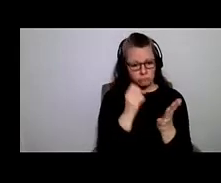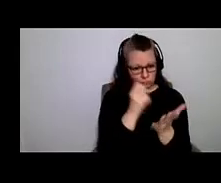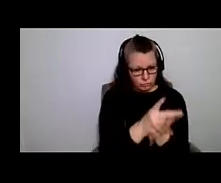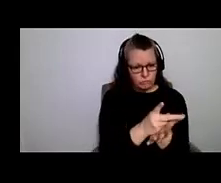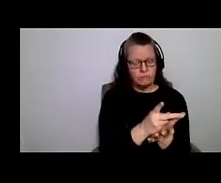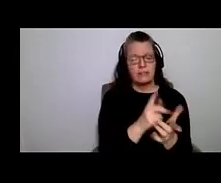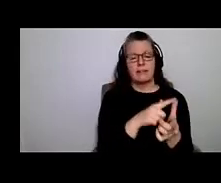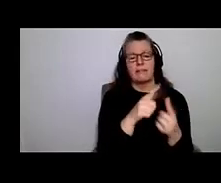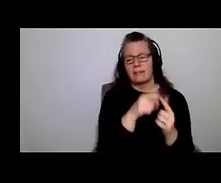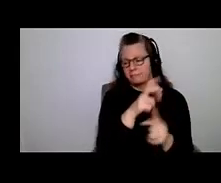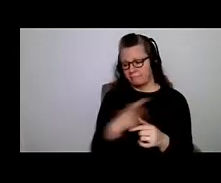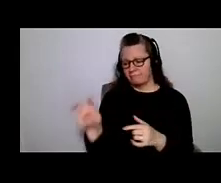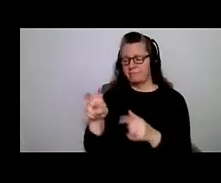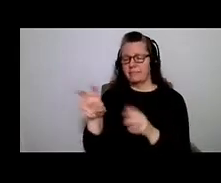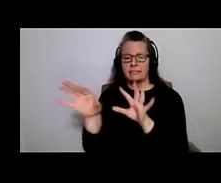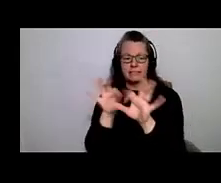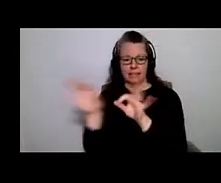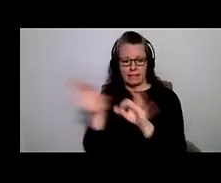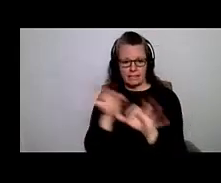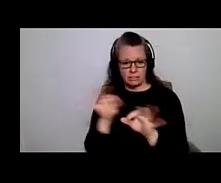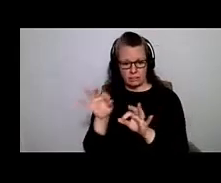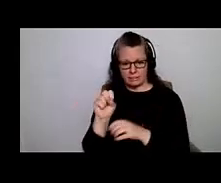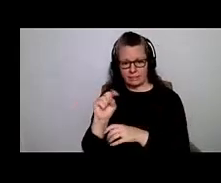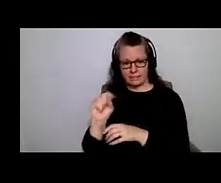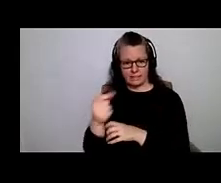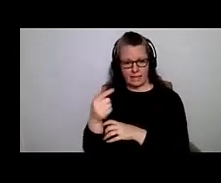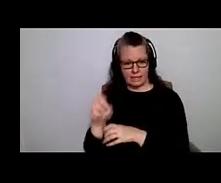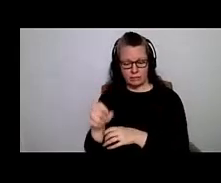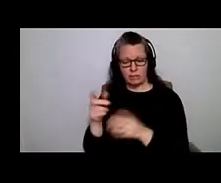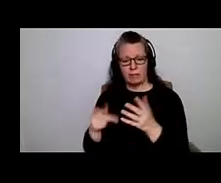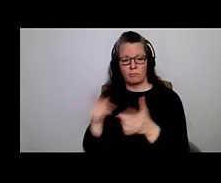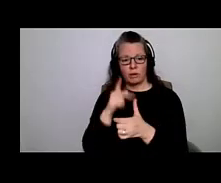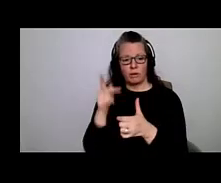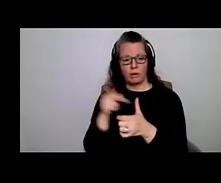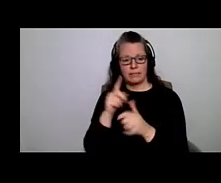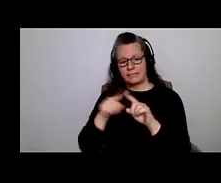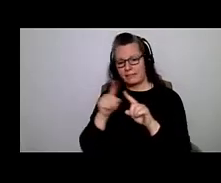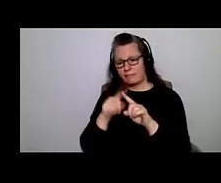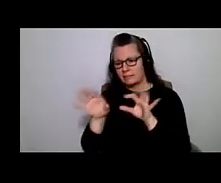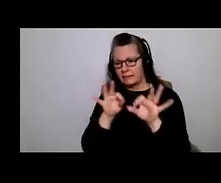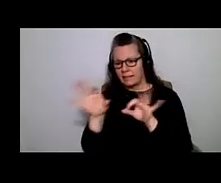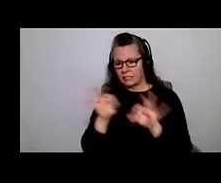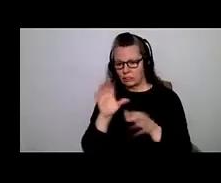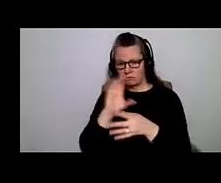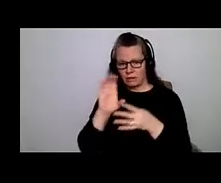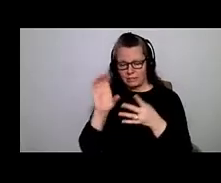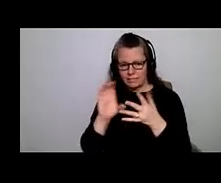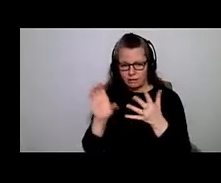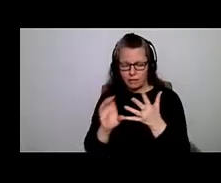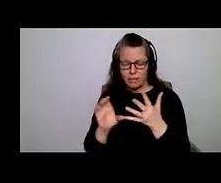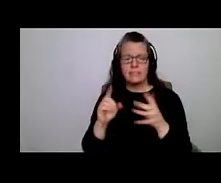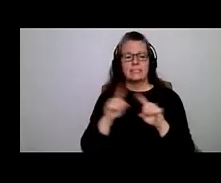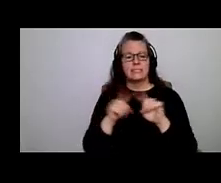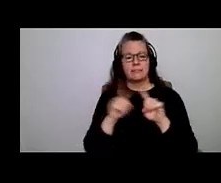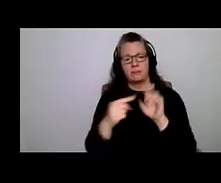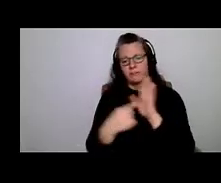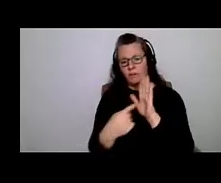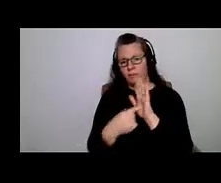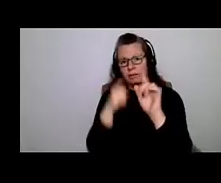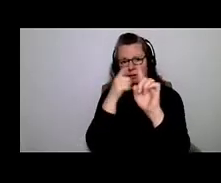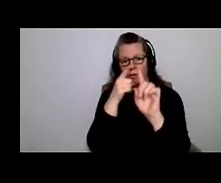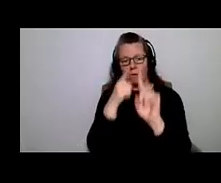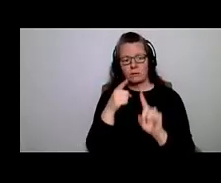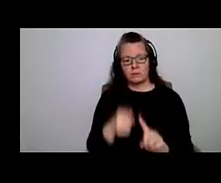then go on to a selection stage where they prioritize the different selection criteria. What are the different affordability goals that the board has in a